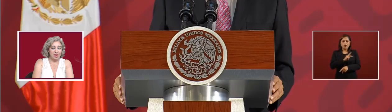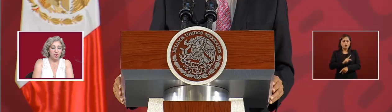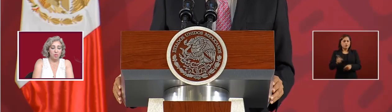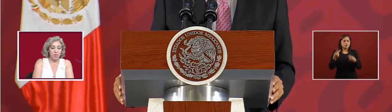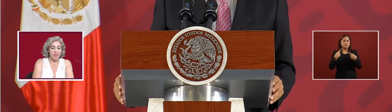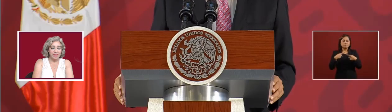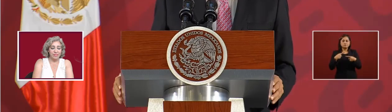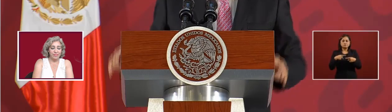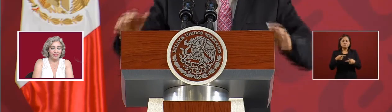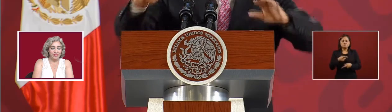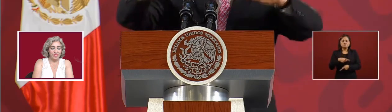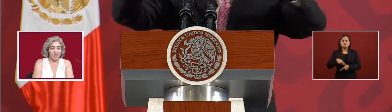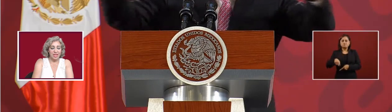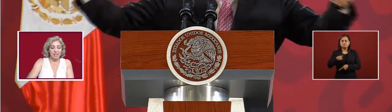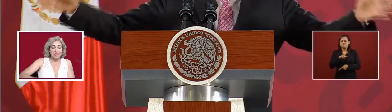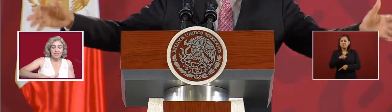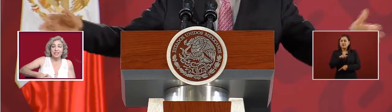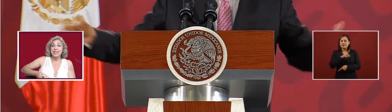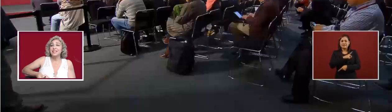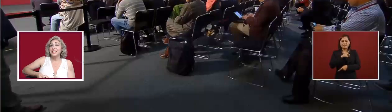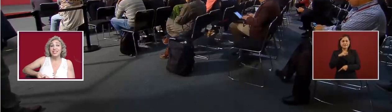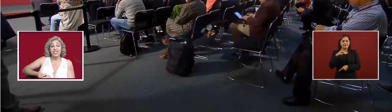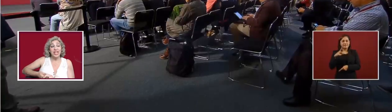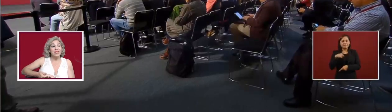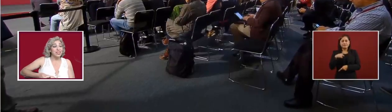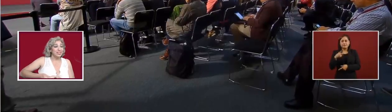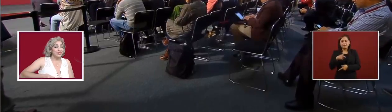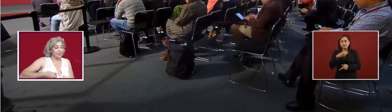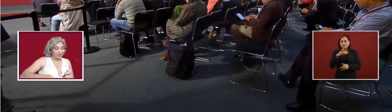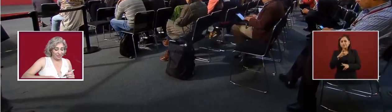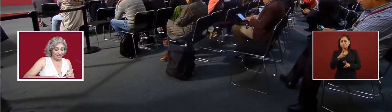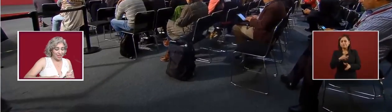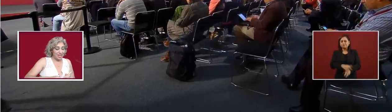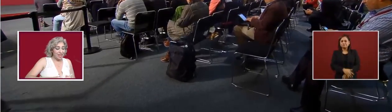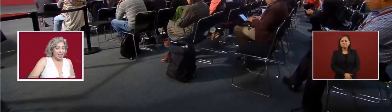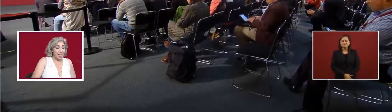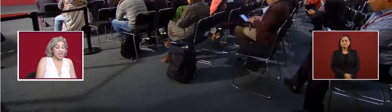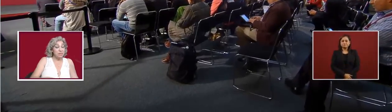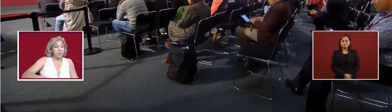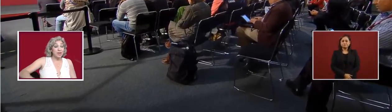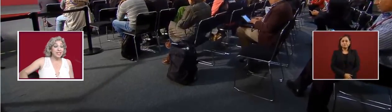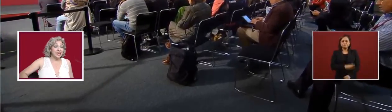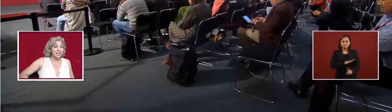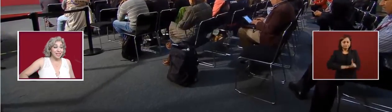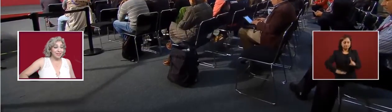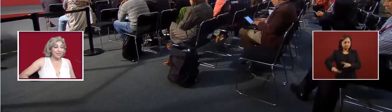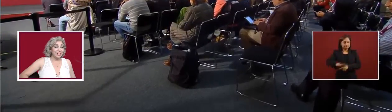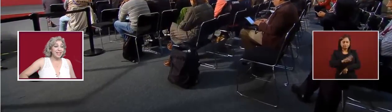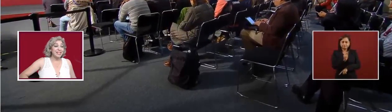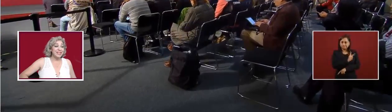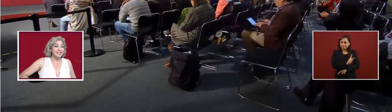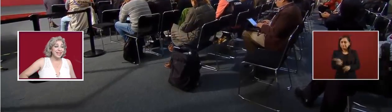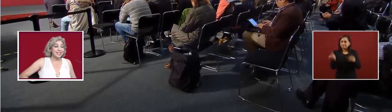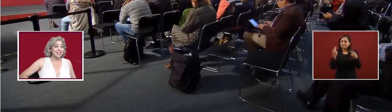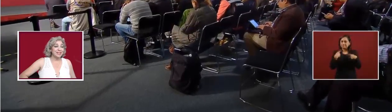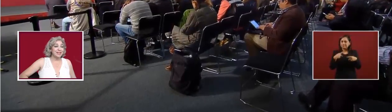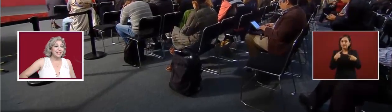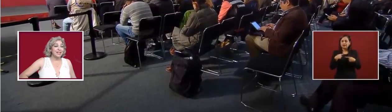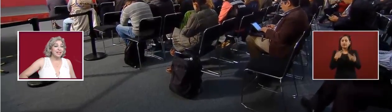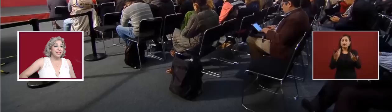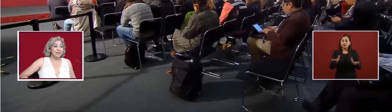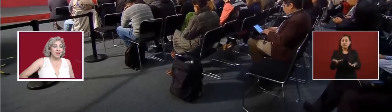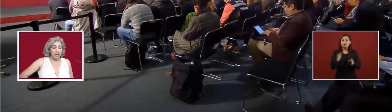no one the citizen in general and in particular in this case